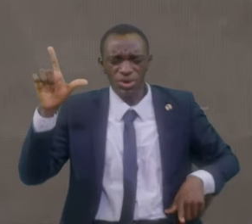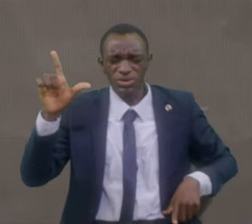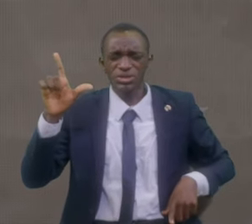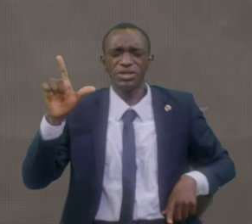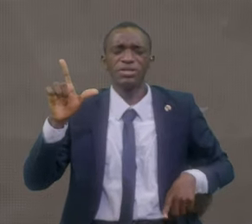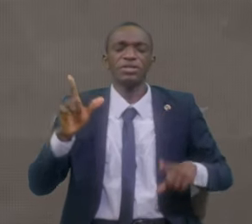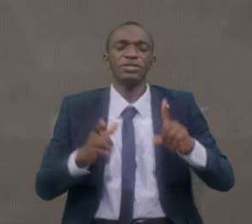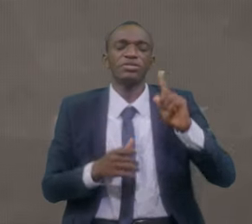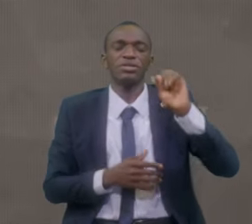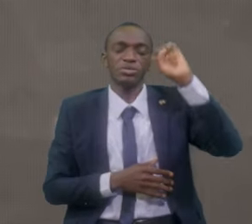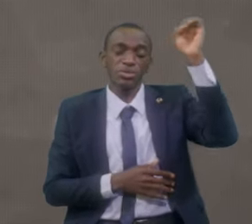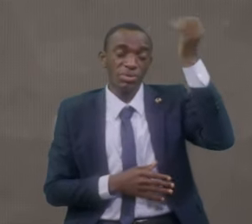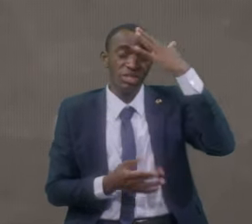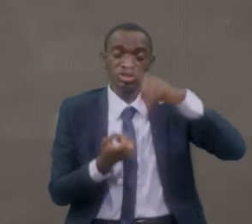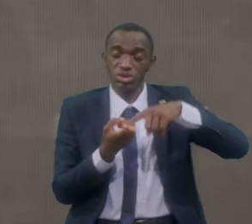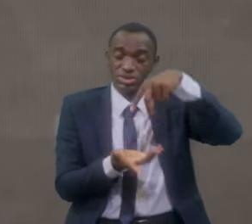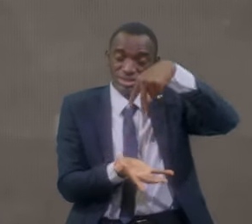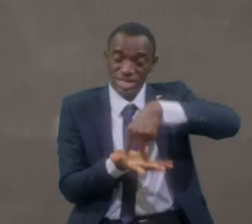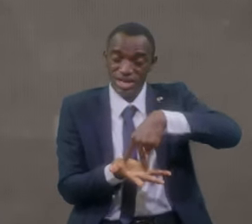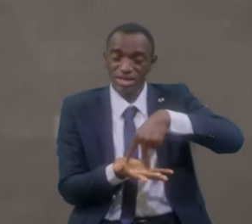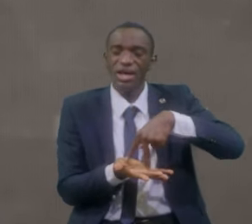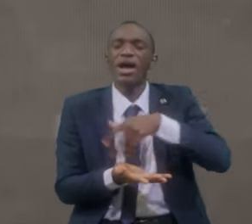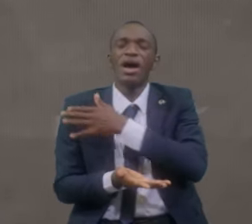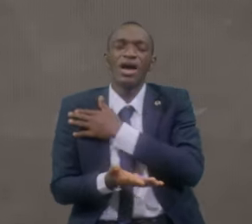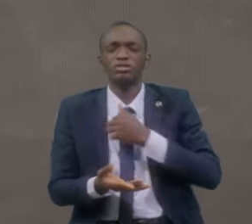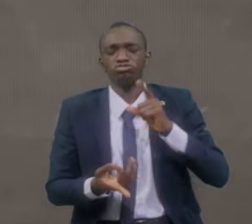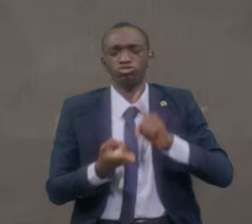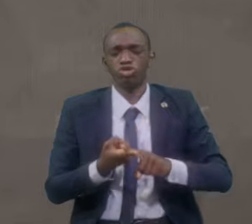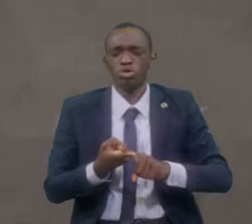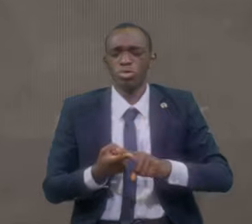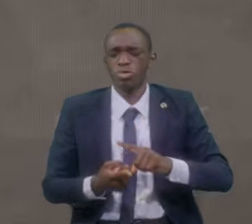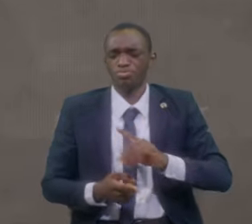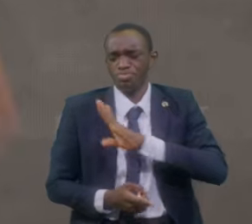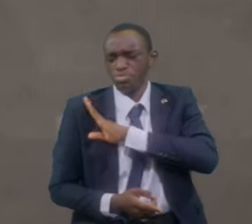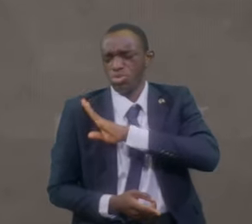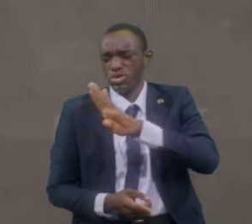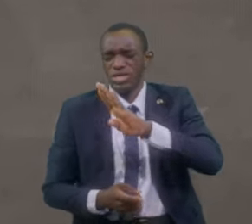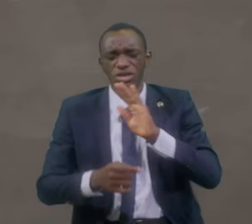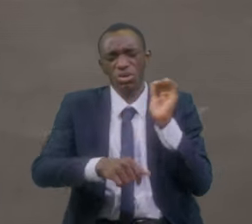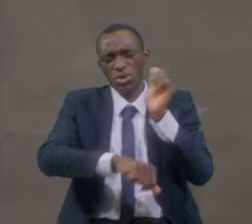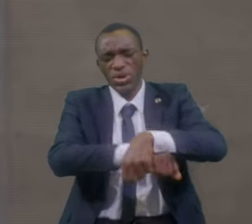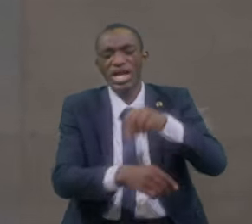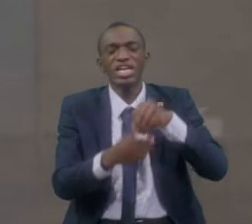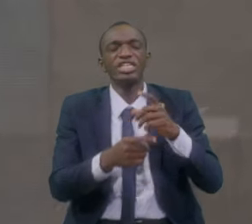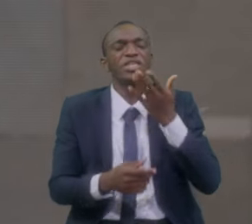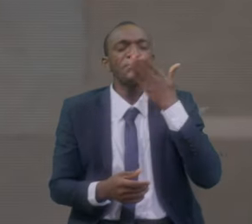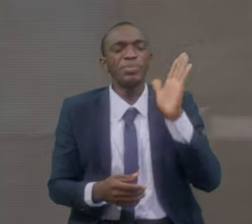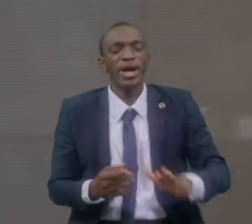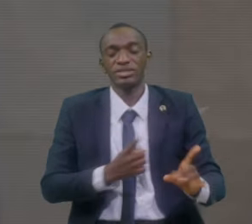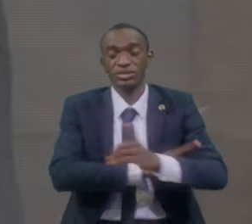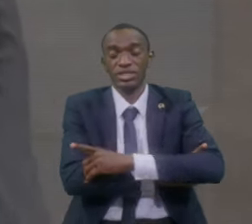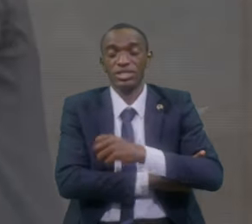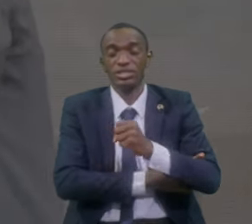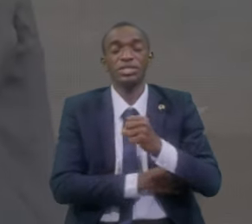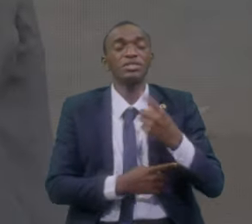to stand and to withstand in the evil day. The grace never